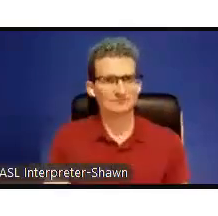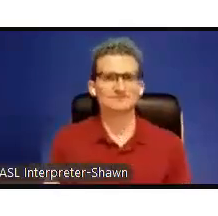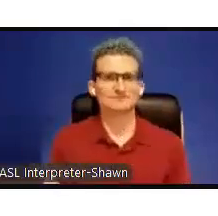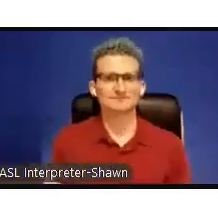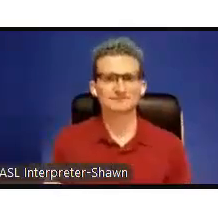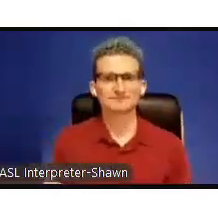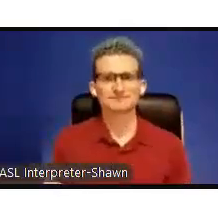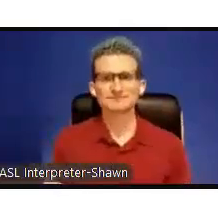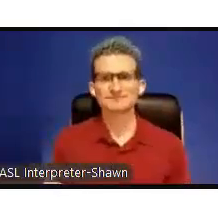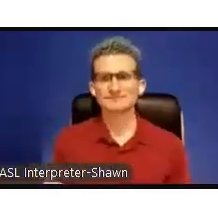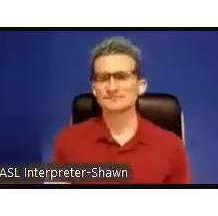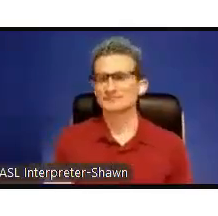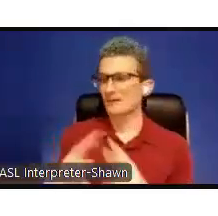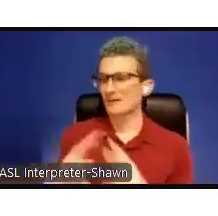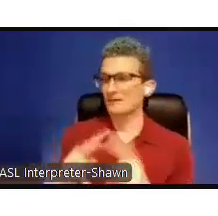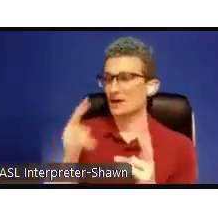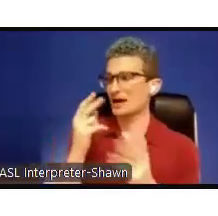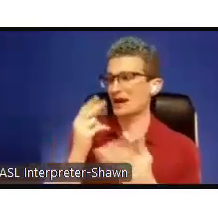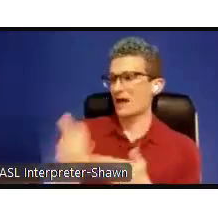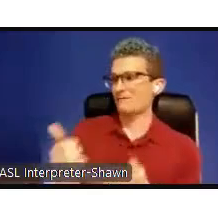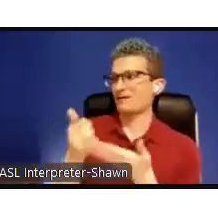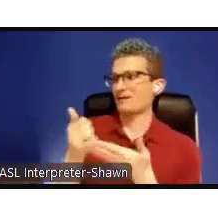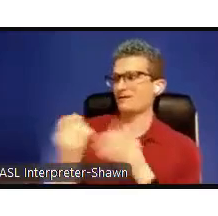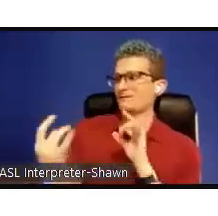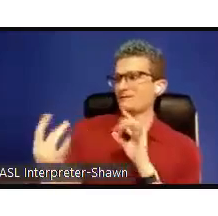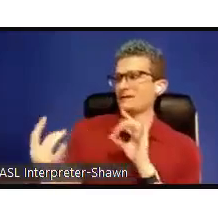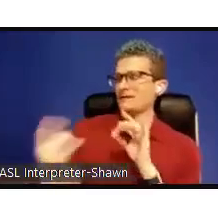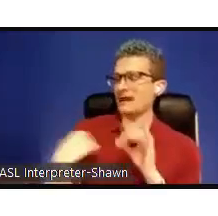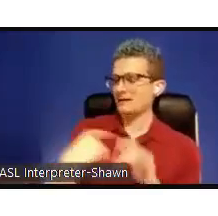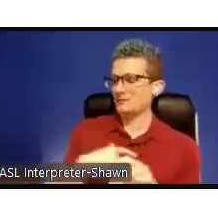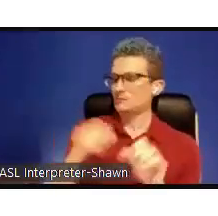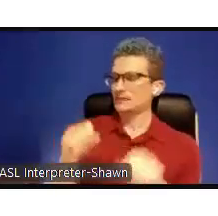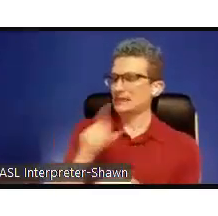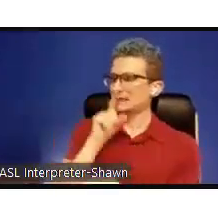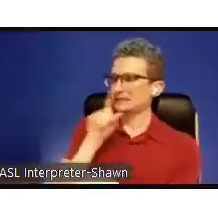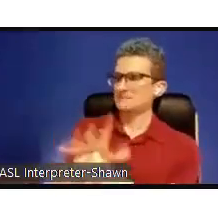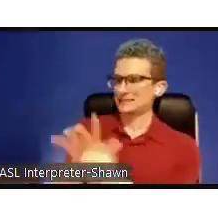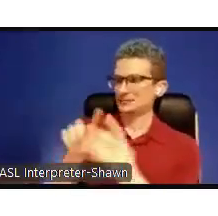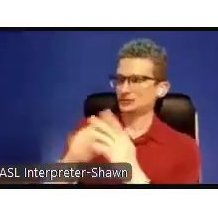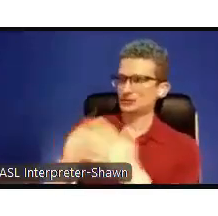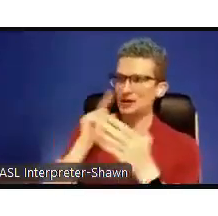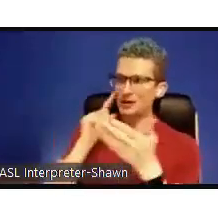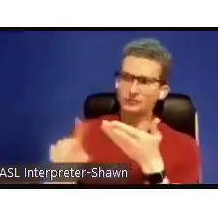Very helpful feedback, and we can commit to starting to look into this.